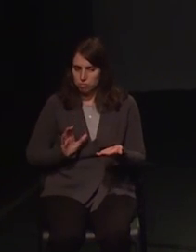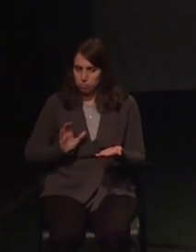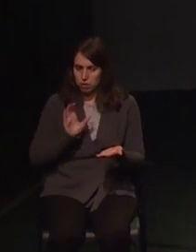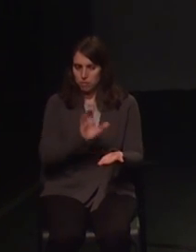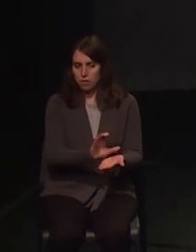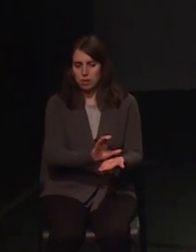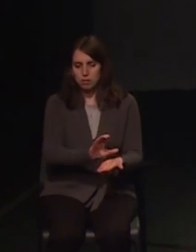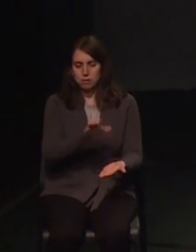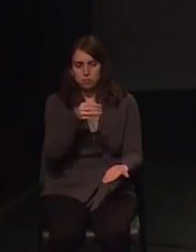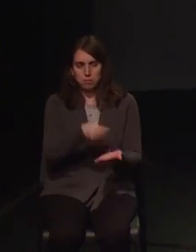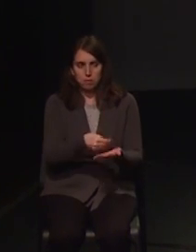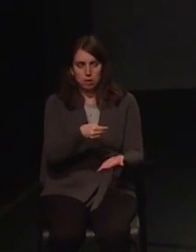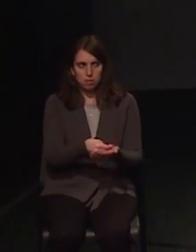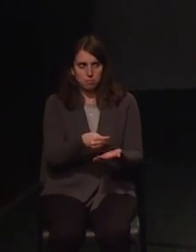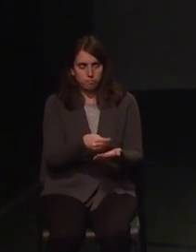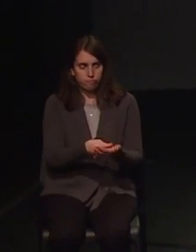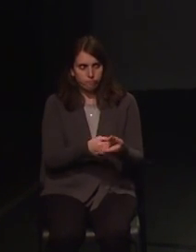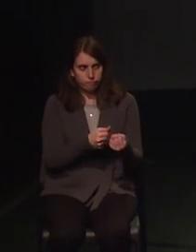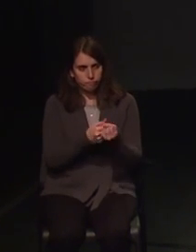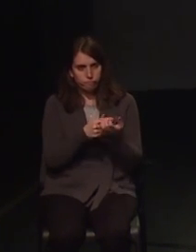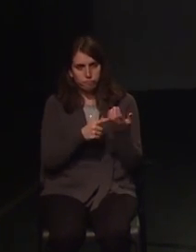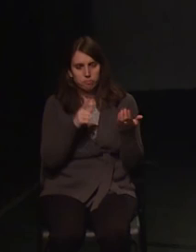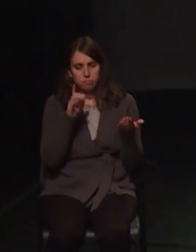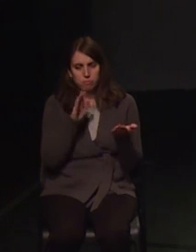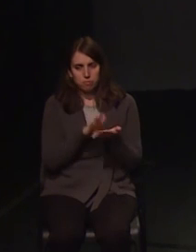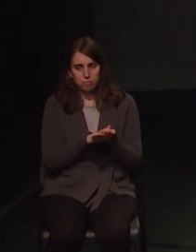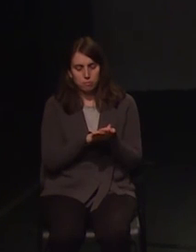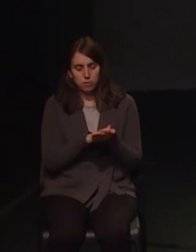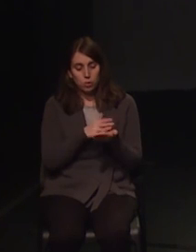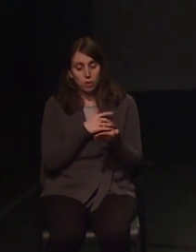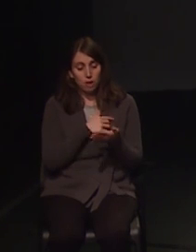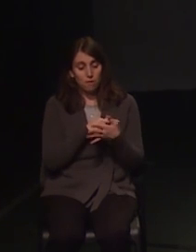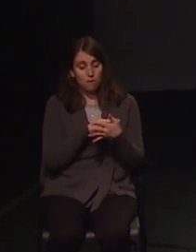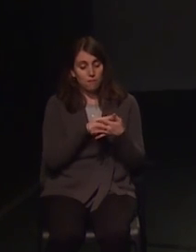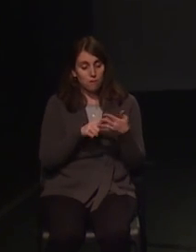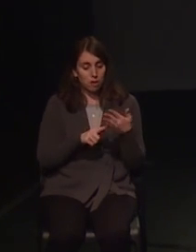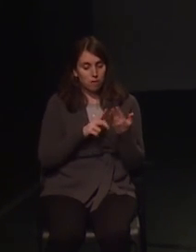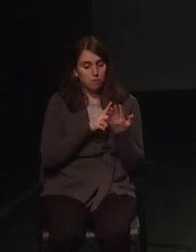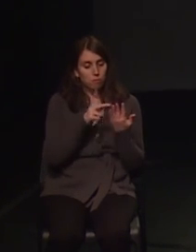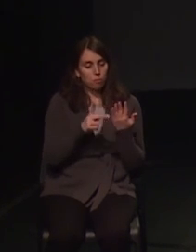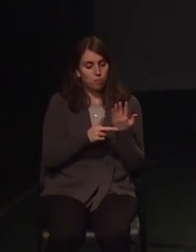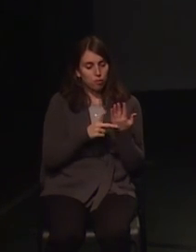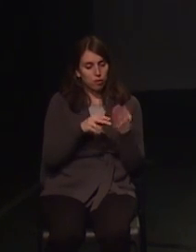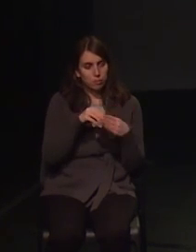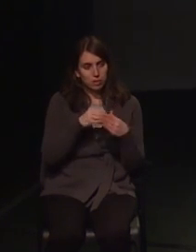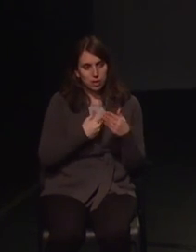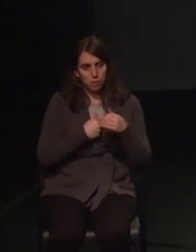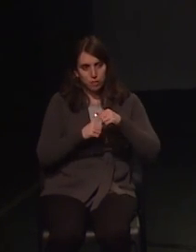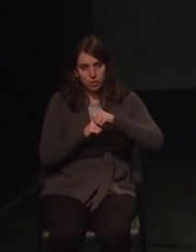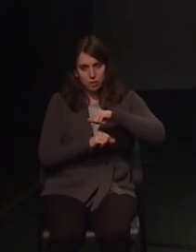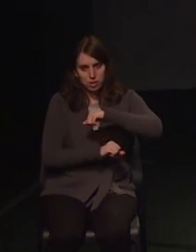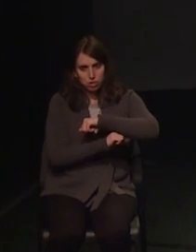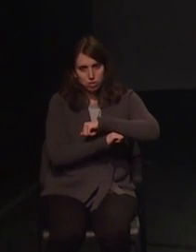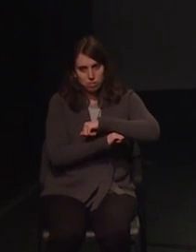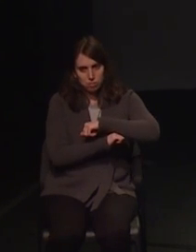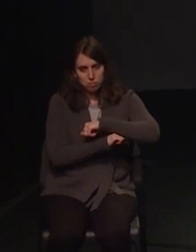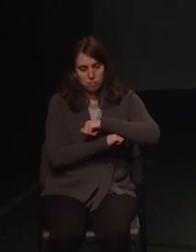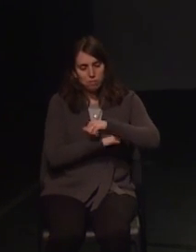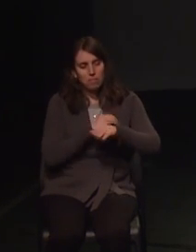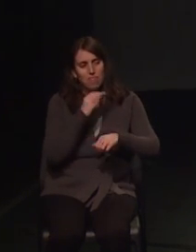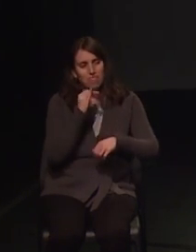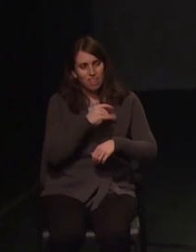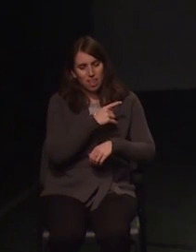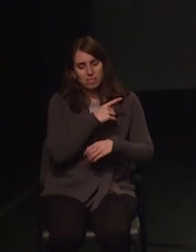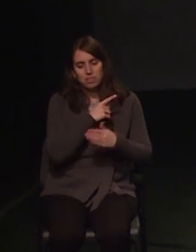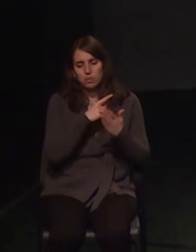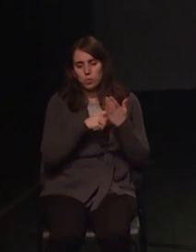are. And we have five programs at the foundation. And this is what we did in grants